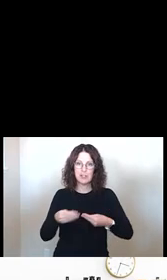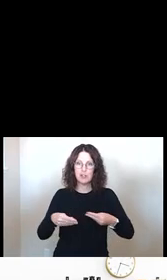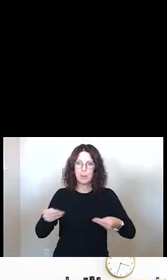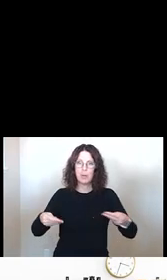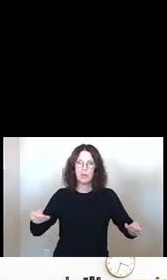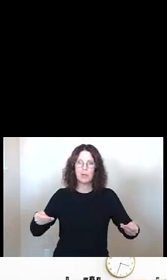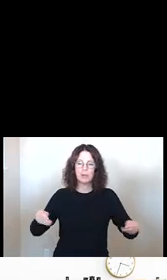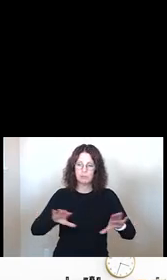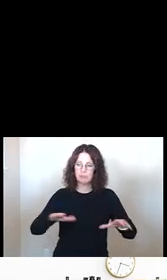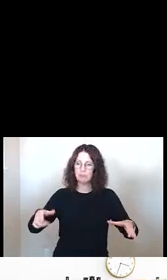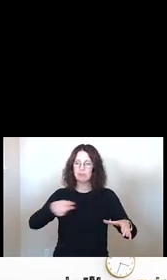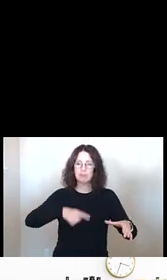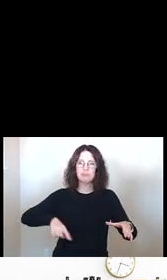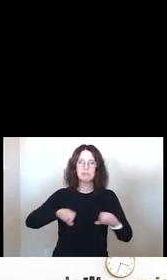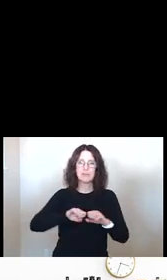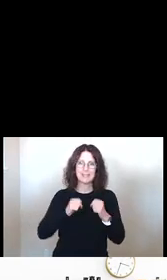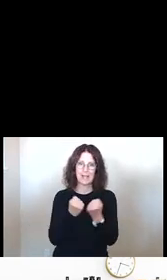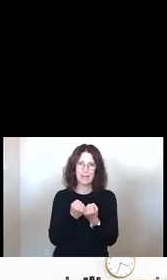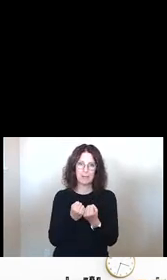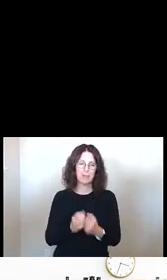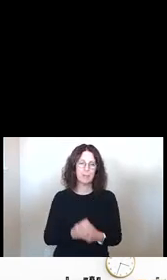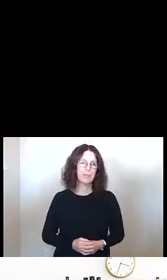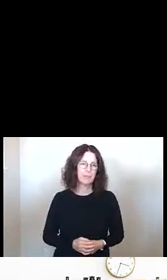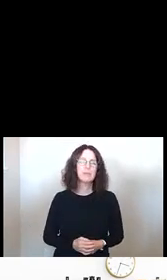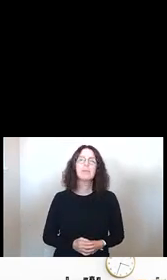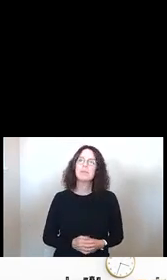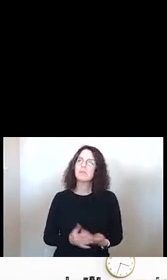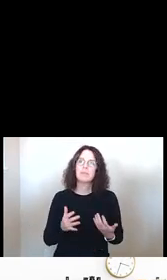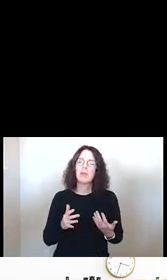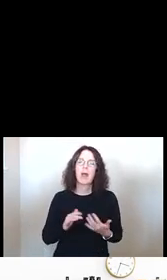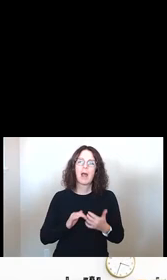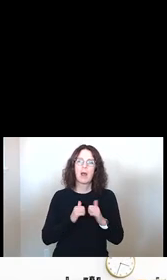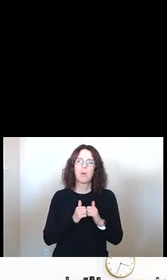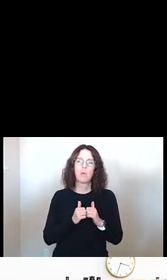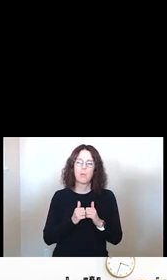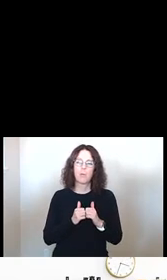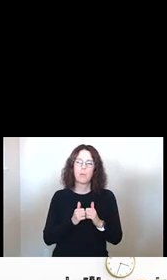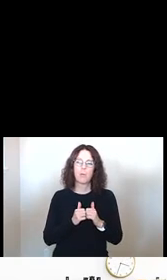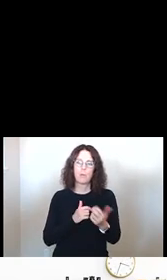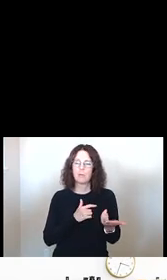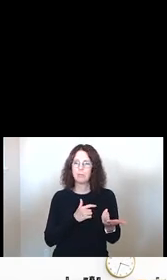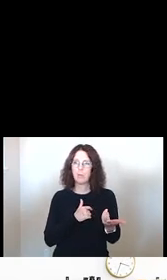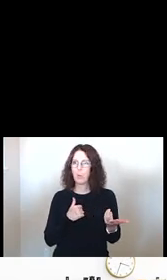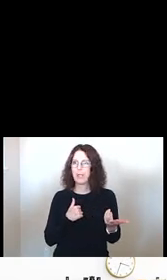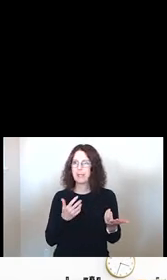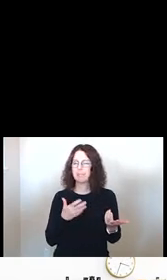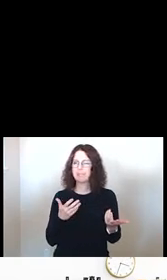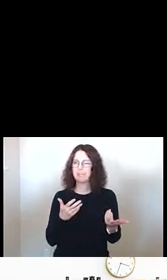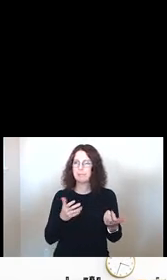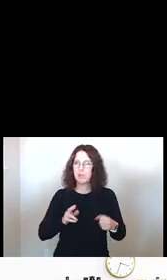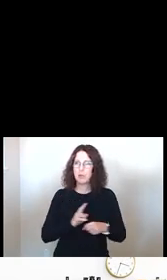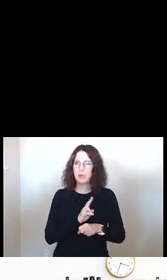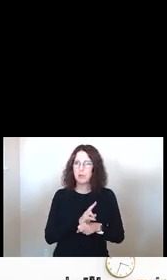And in addition to that, how we grow that production, how we are able